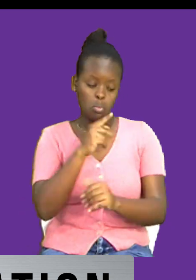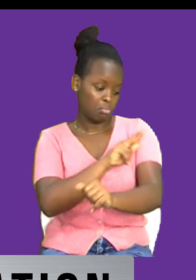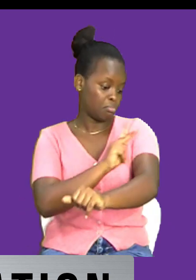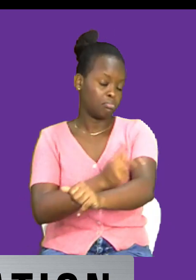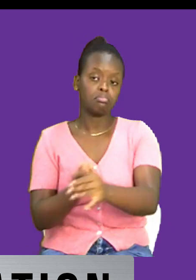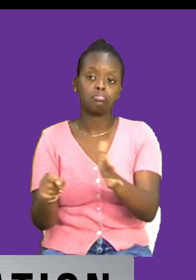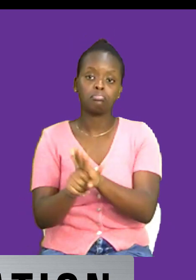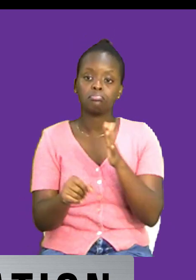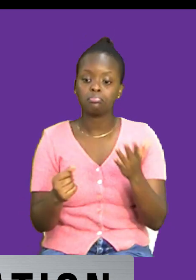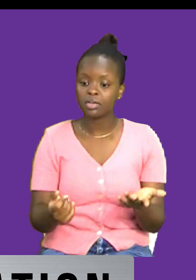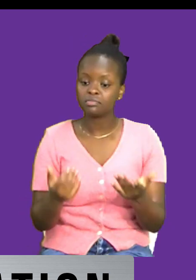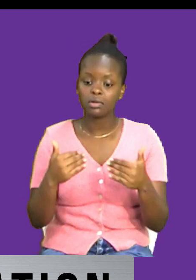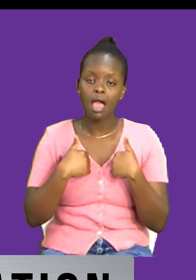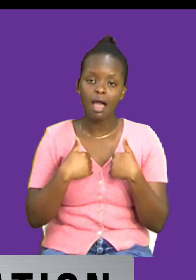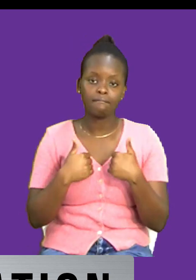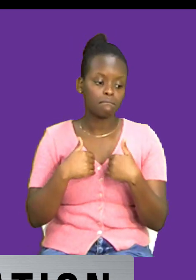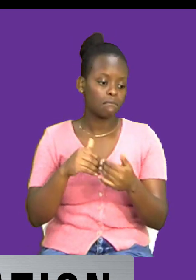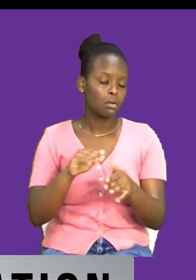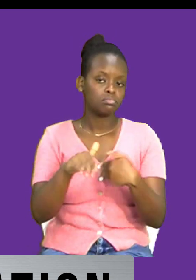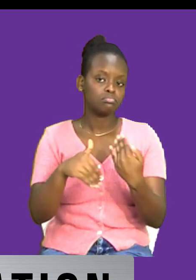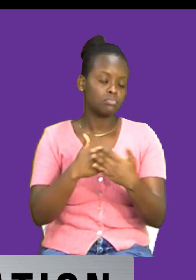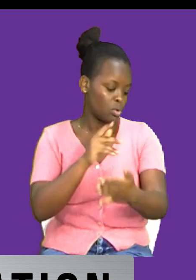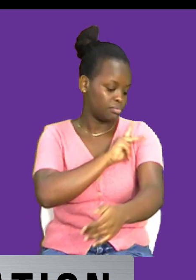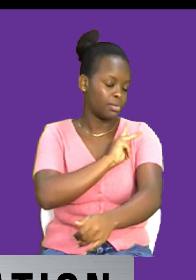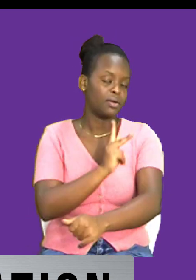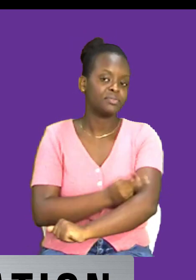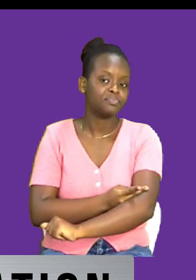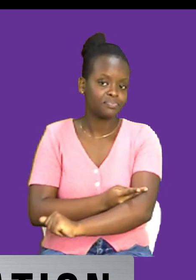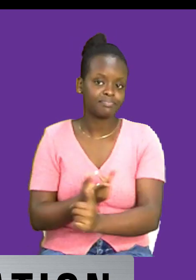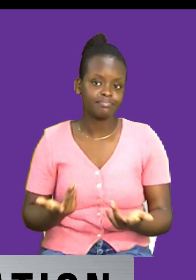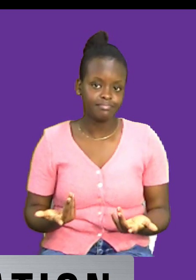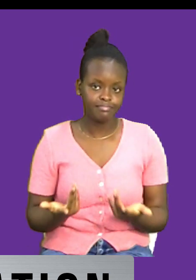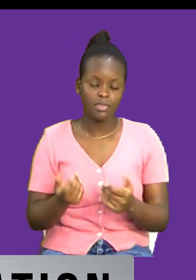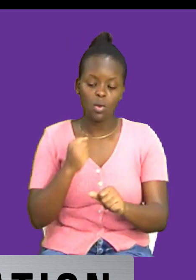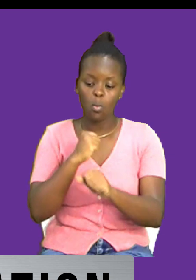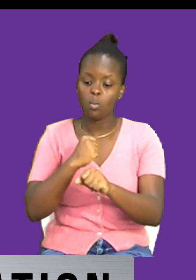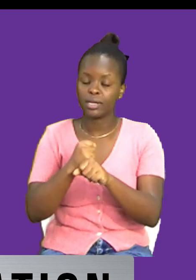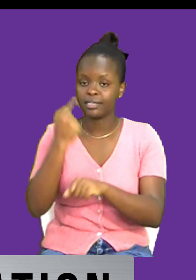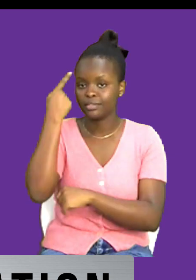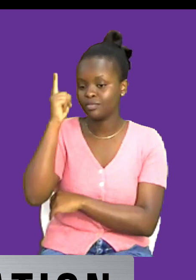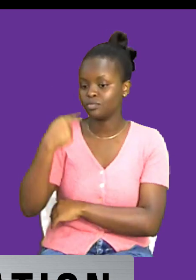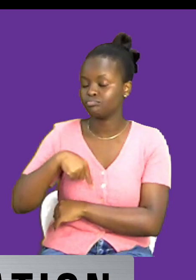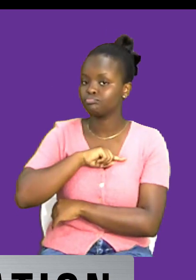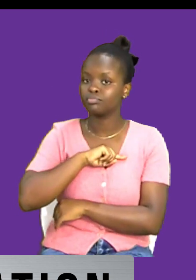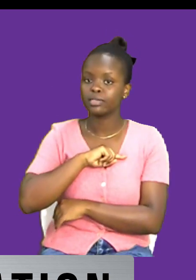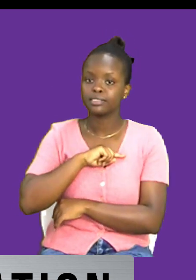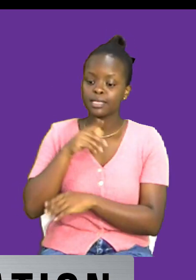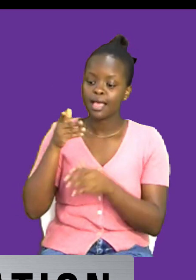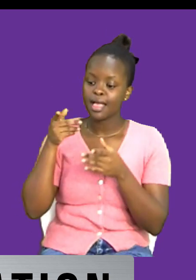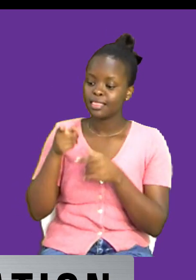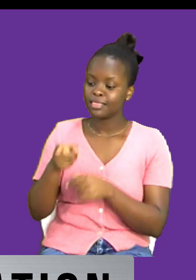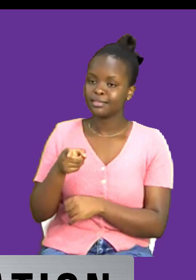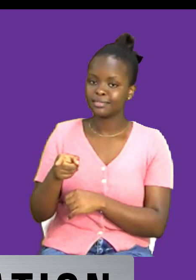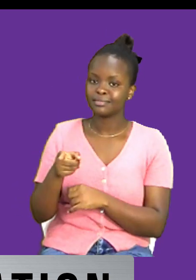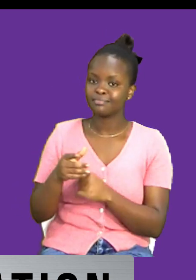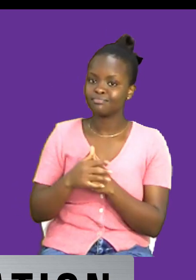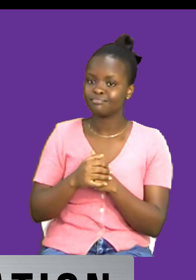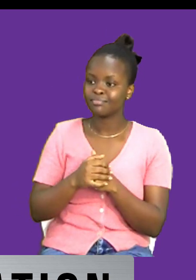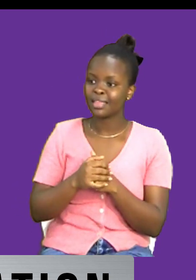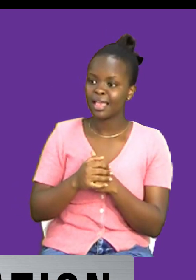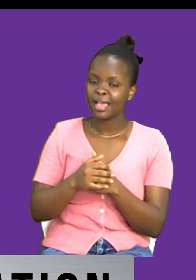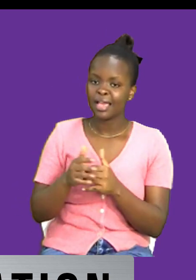then? In your opinion, is democracy then working for us? Because this is democracy, but is it to our